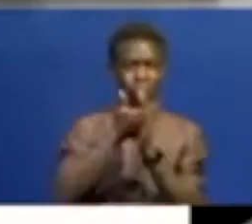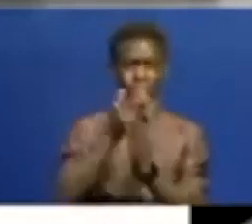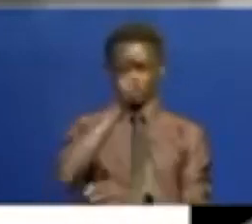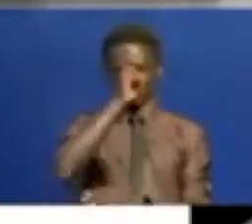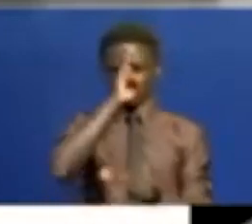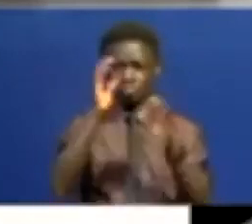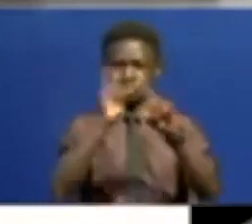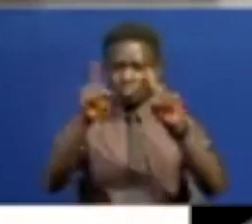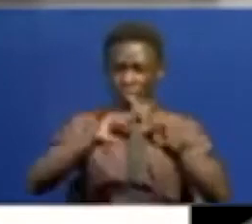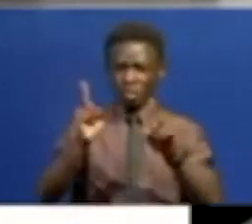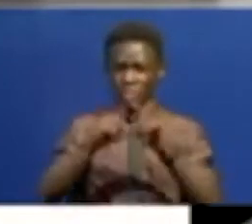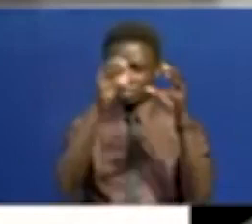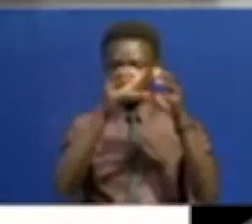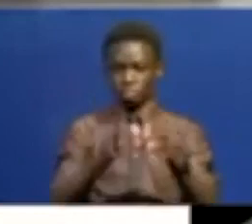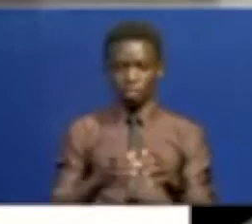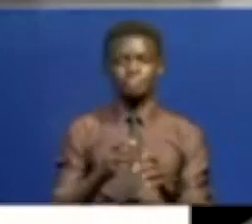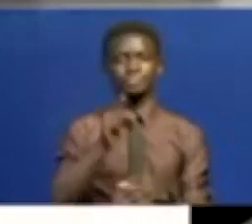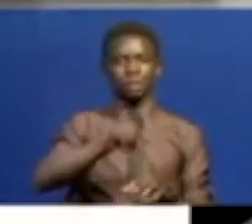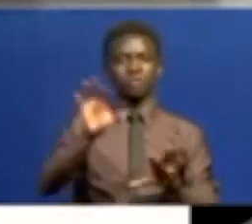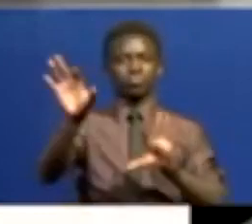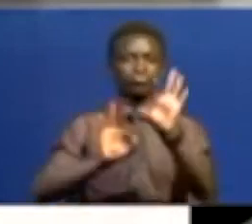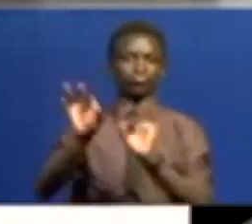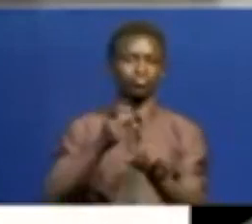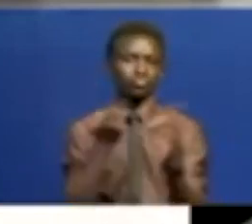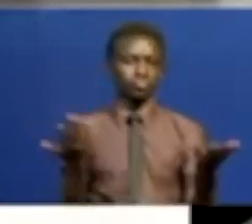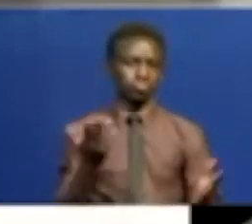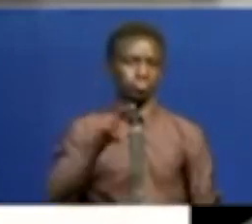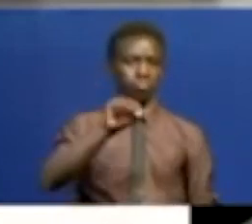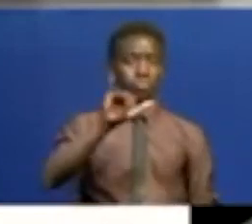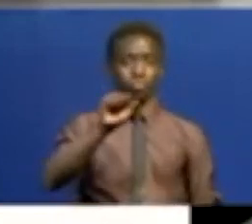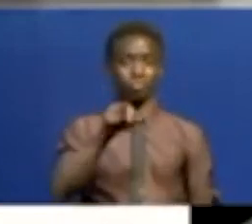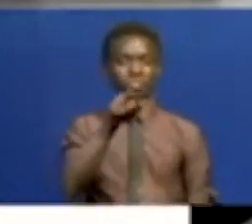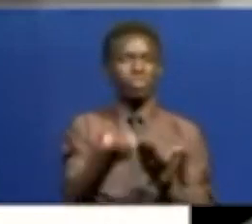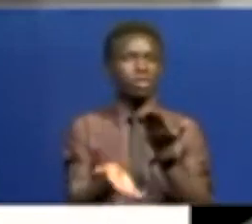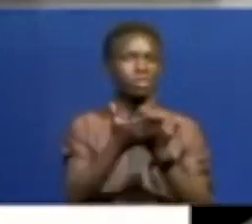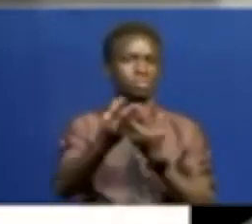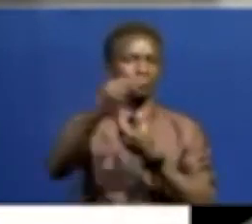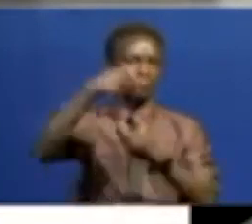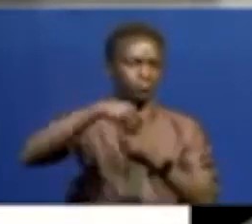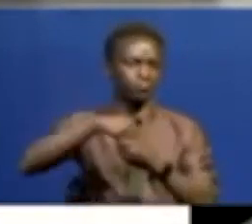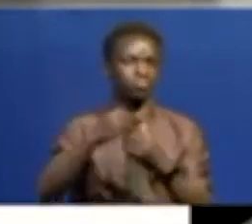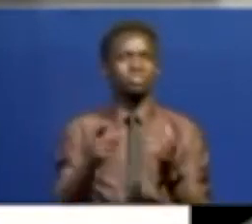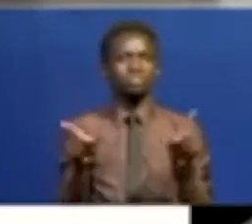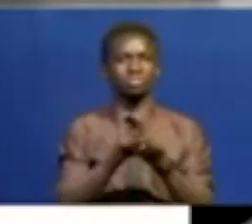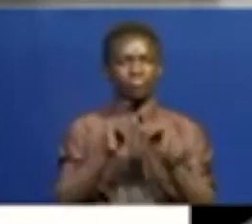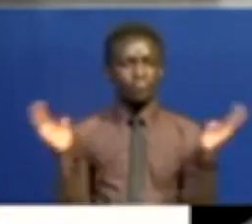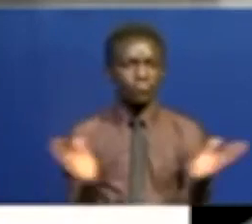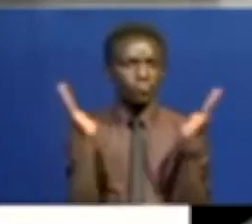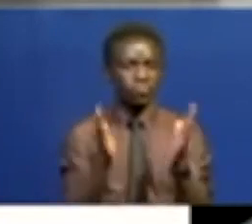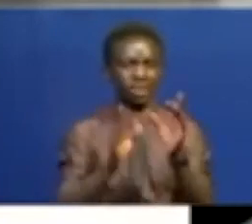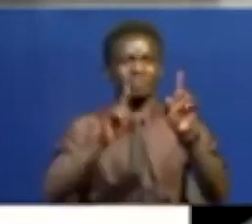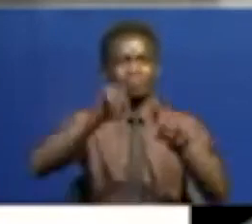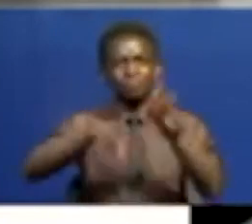the National Youth Service. The president says this will bolster inclusivity and enhance diversity in the security